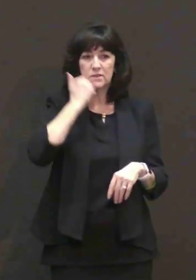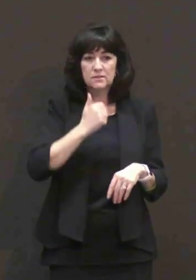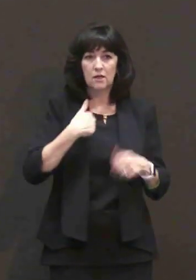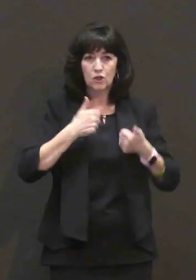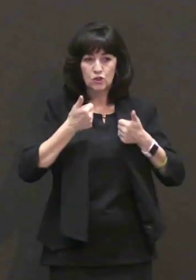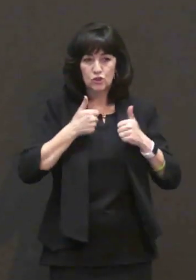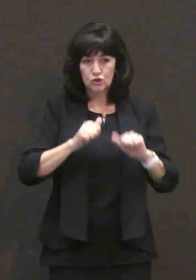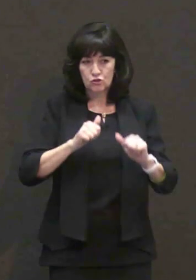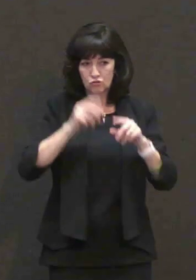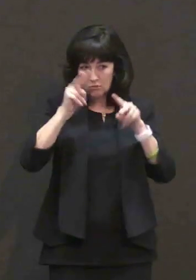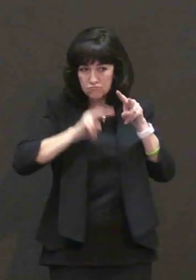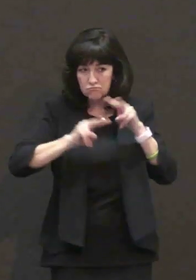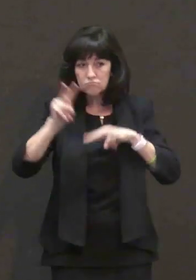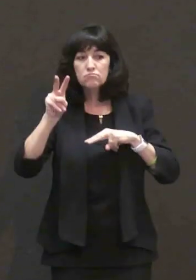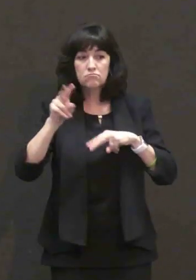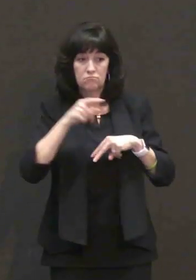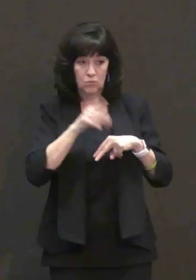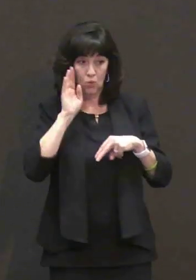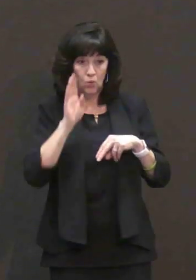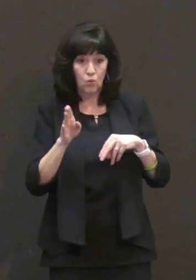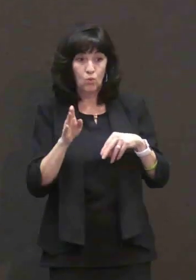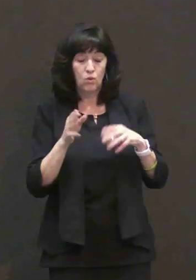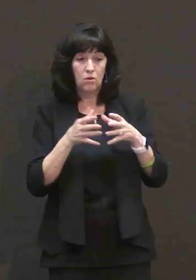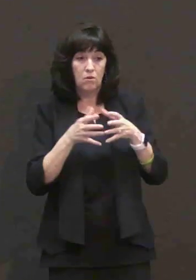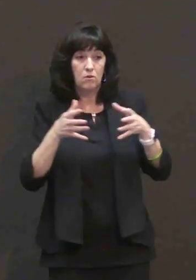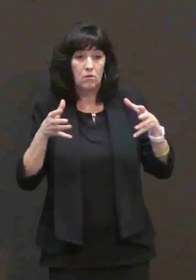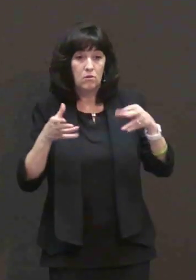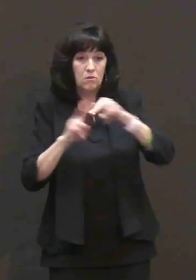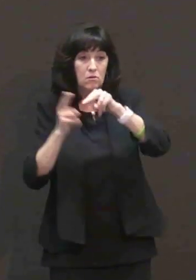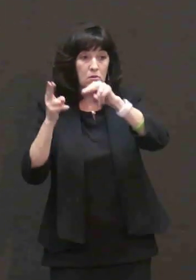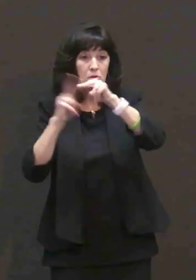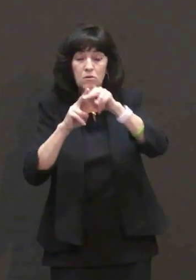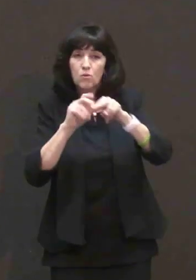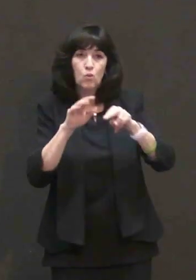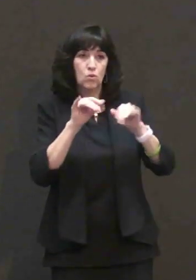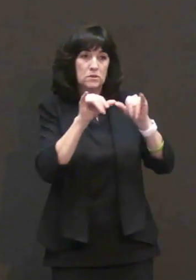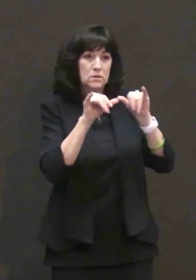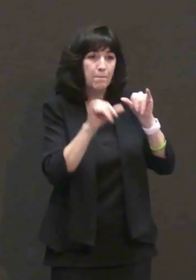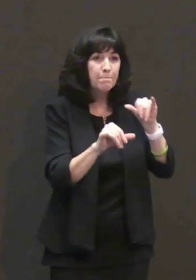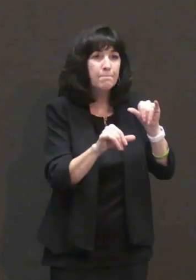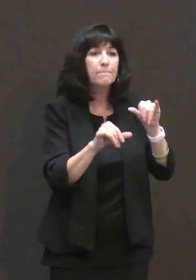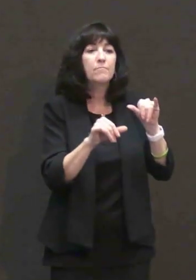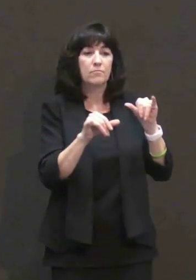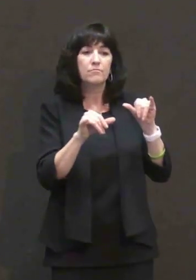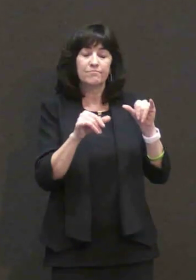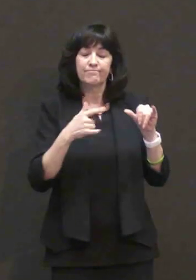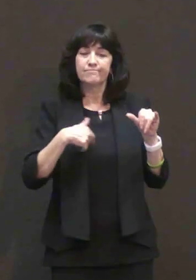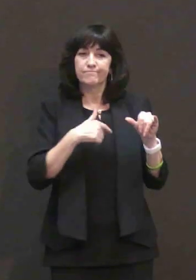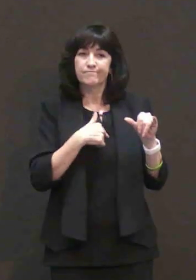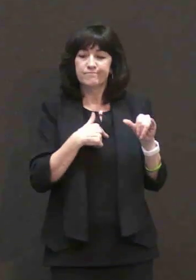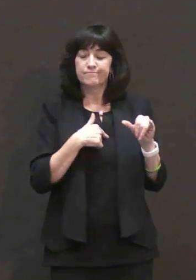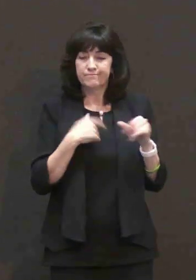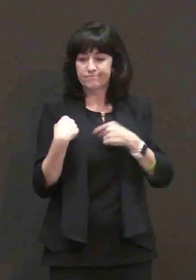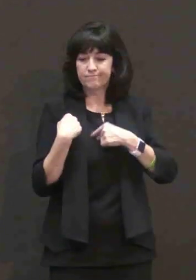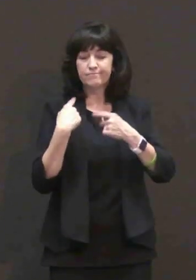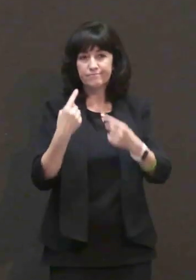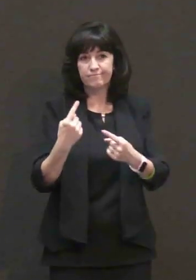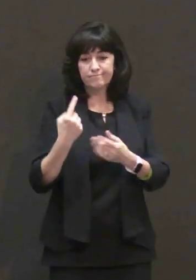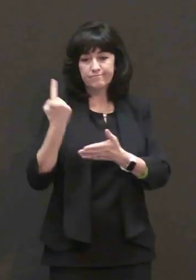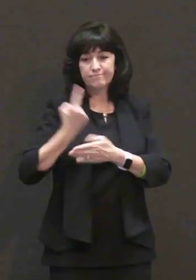going to go in the days ahead. And as we've been saying for the last several days, the next 2 weeks and maybe a